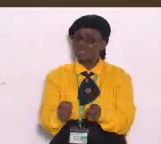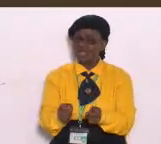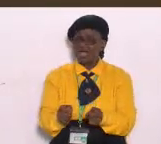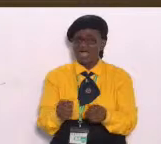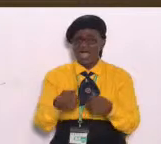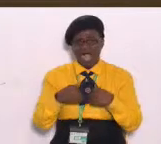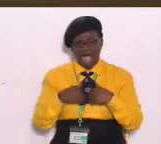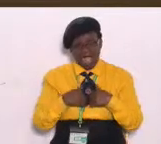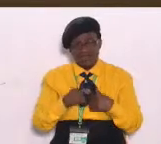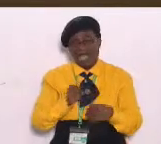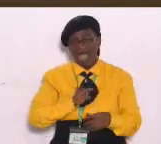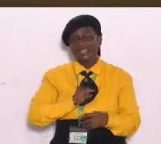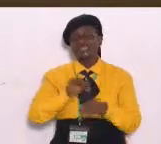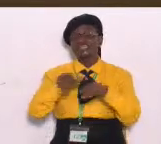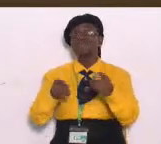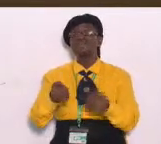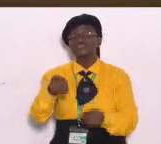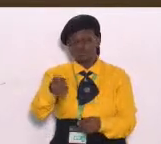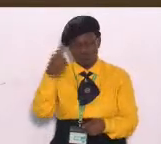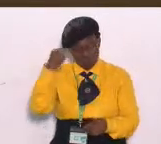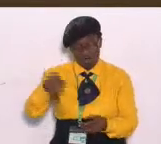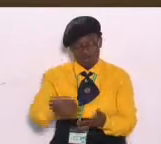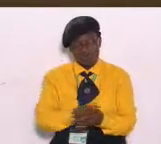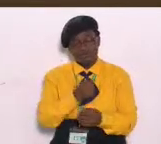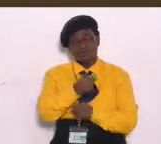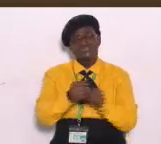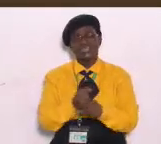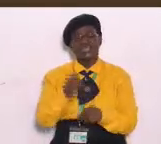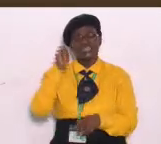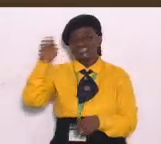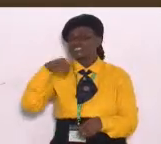new year? He said, no, sir. He said, well,